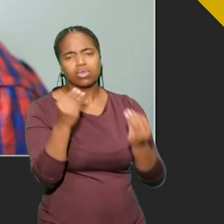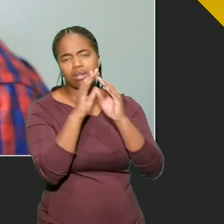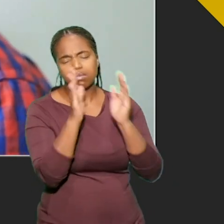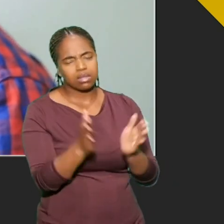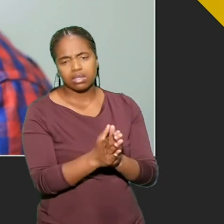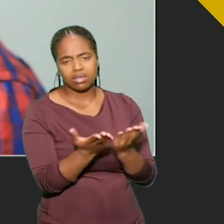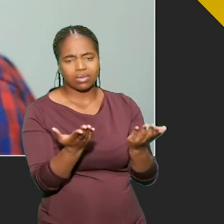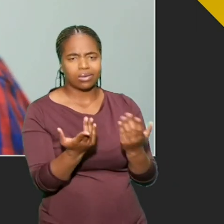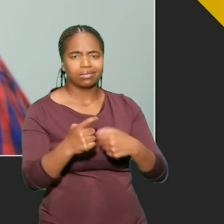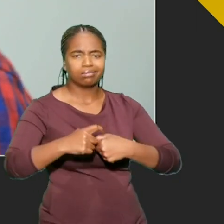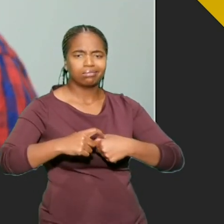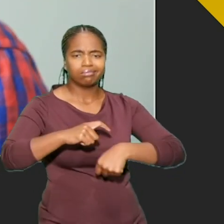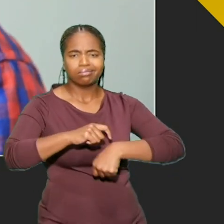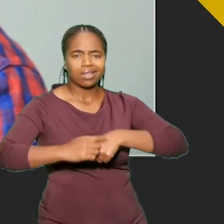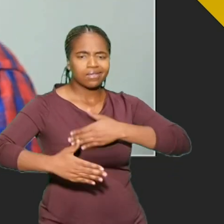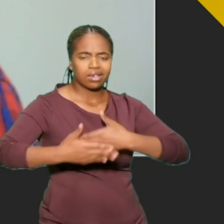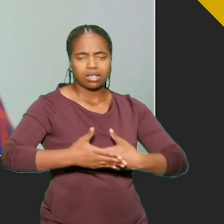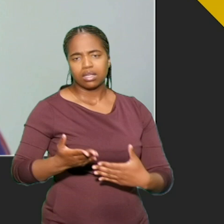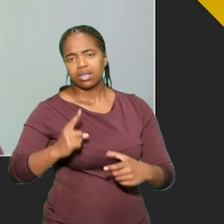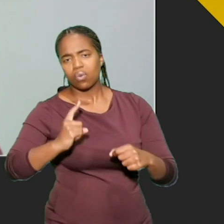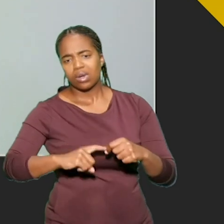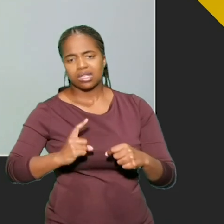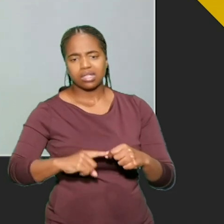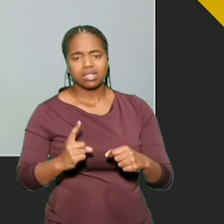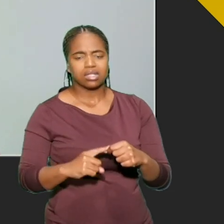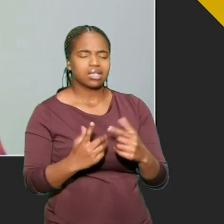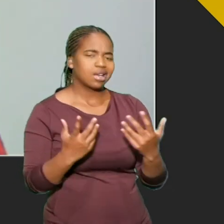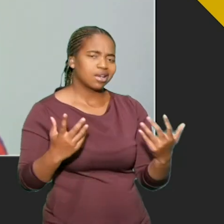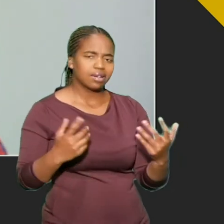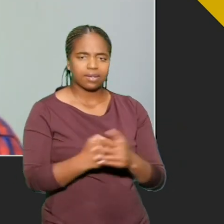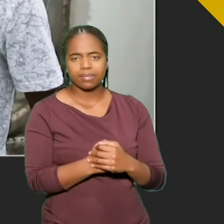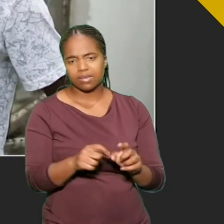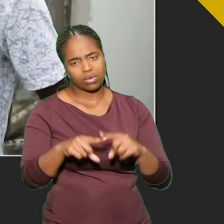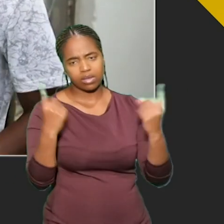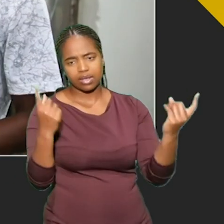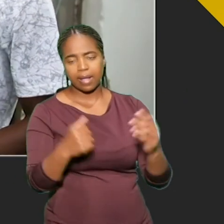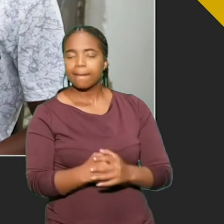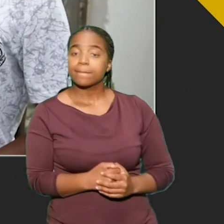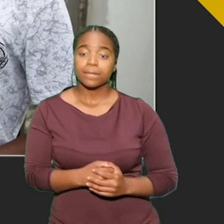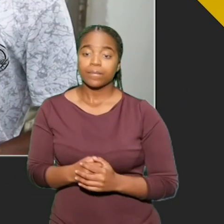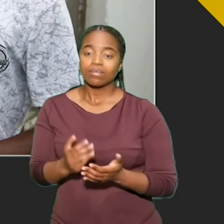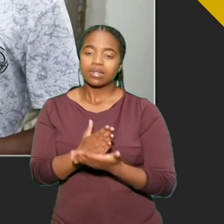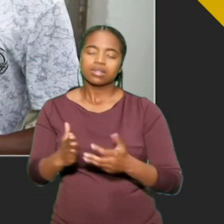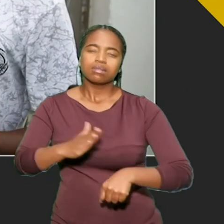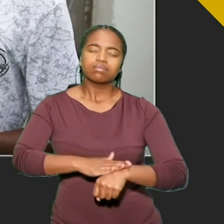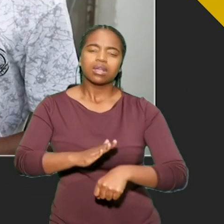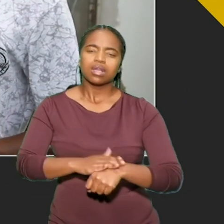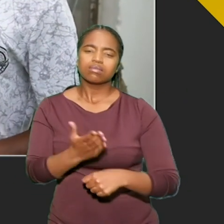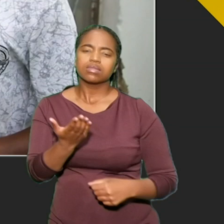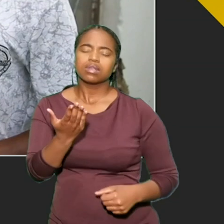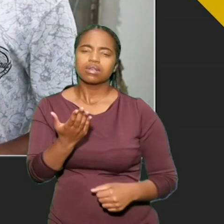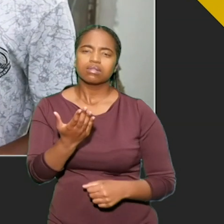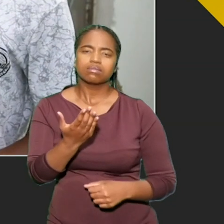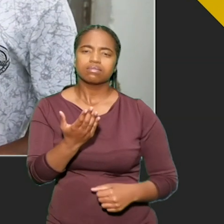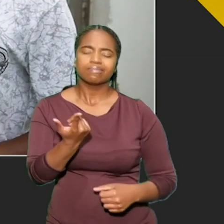sokuvala sihlukile quality ehlwe kakhulu. Sometimes angumele sibuye